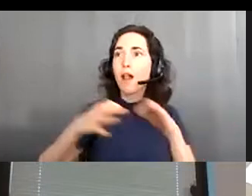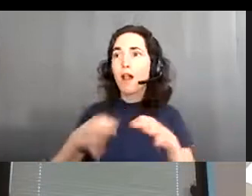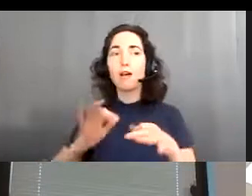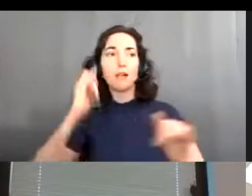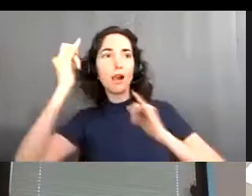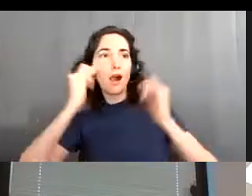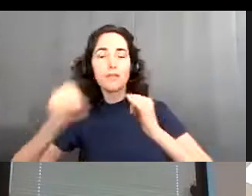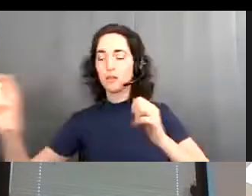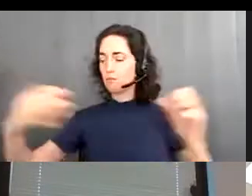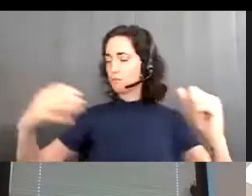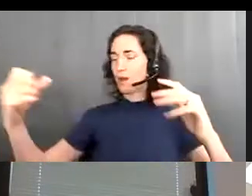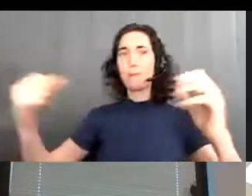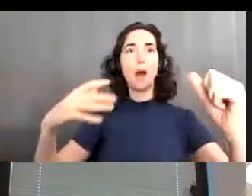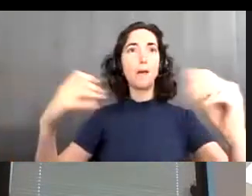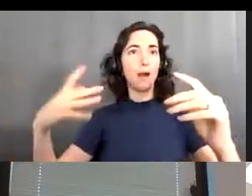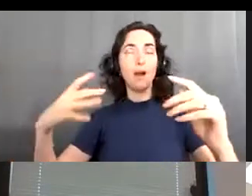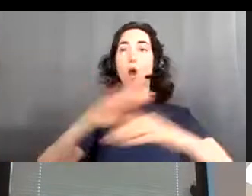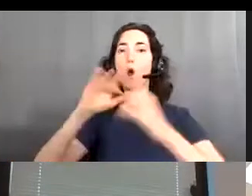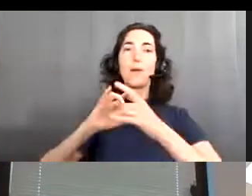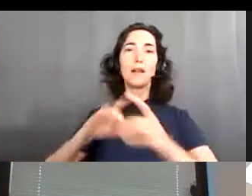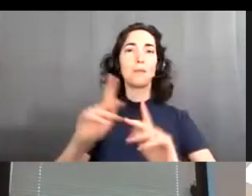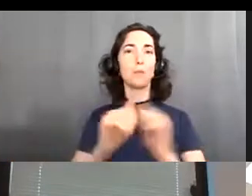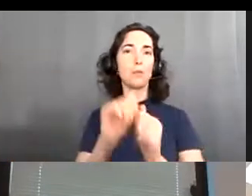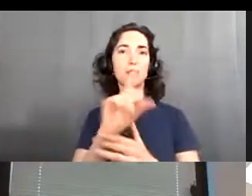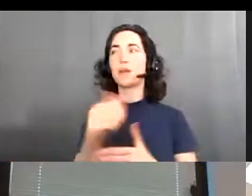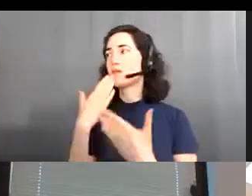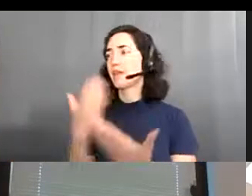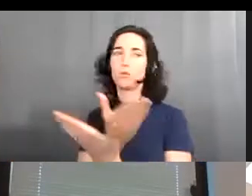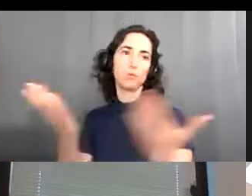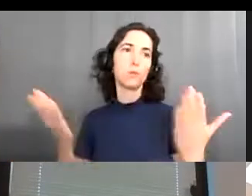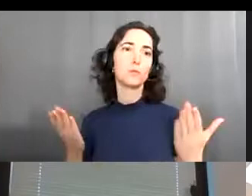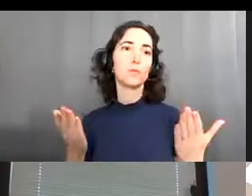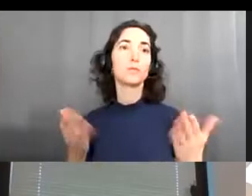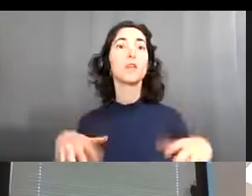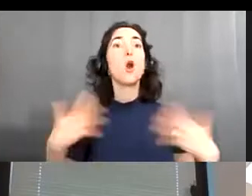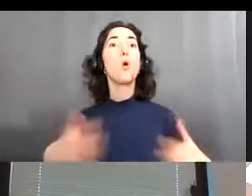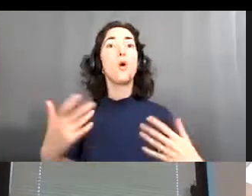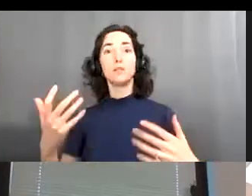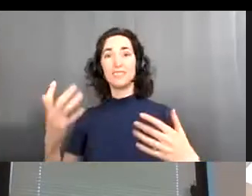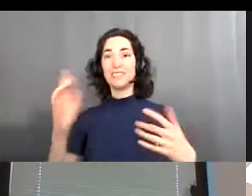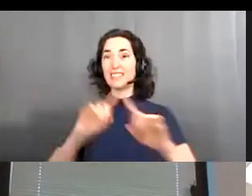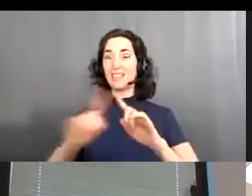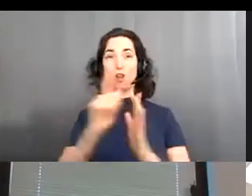ideas related to people with disabilities. I think we saw a wide breadth and diverse